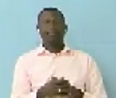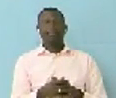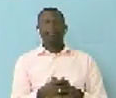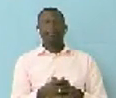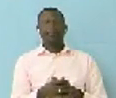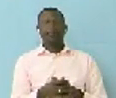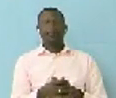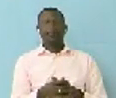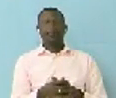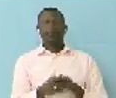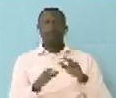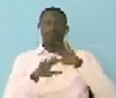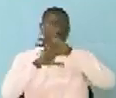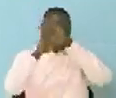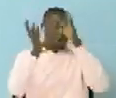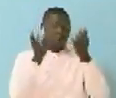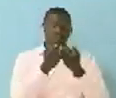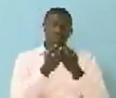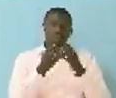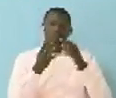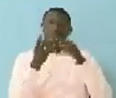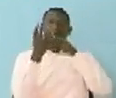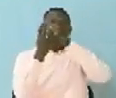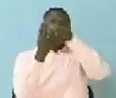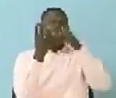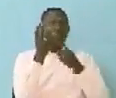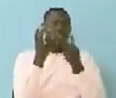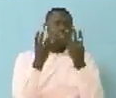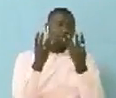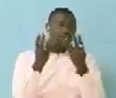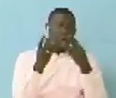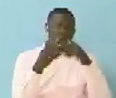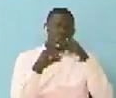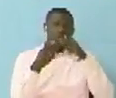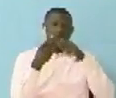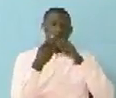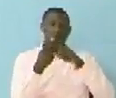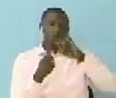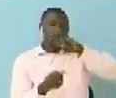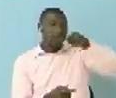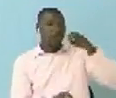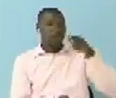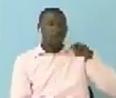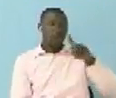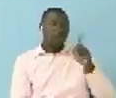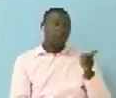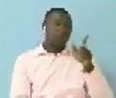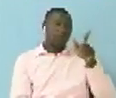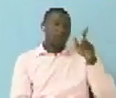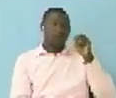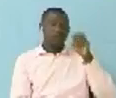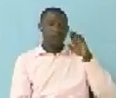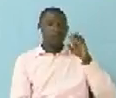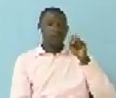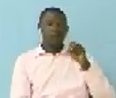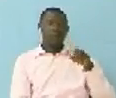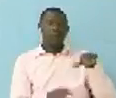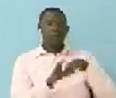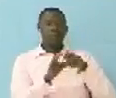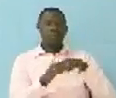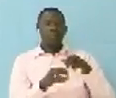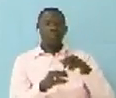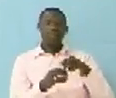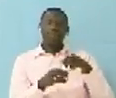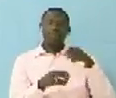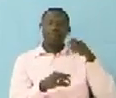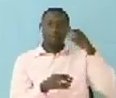So all these four elements, junglers, members of the panel, the observers from State House and GRTS